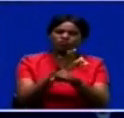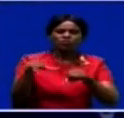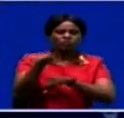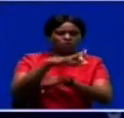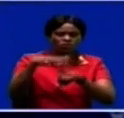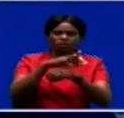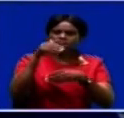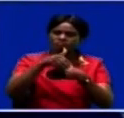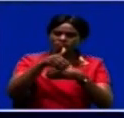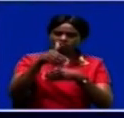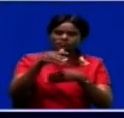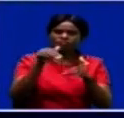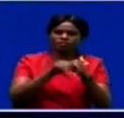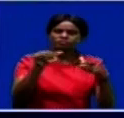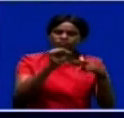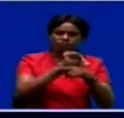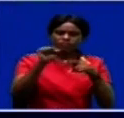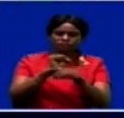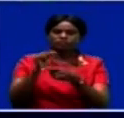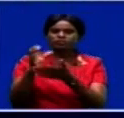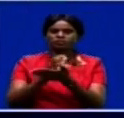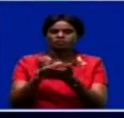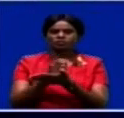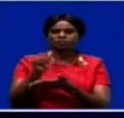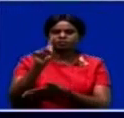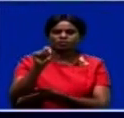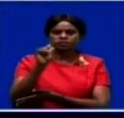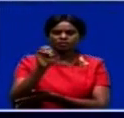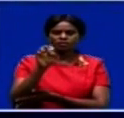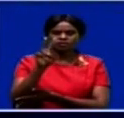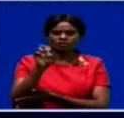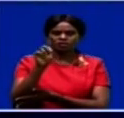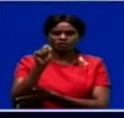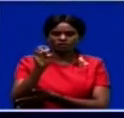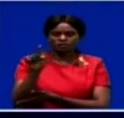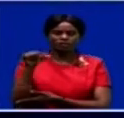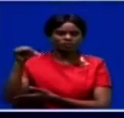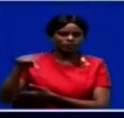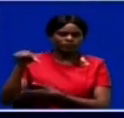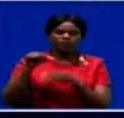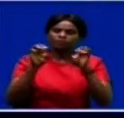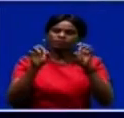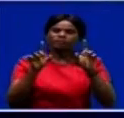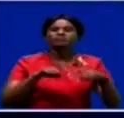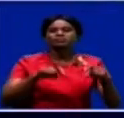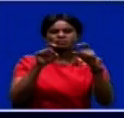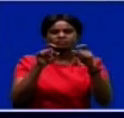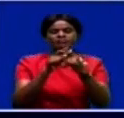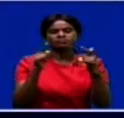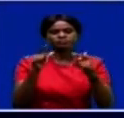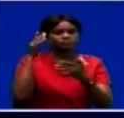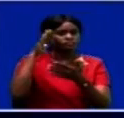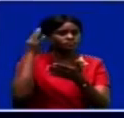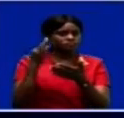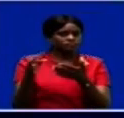vocational and entrepreneurs training TVET institutions, making the delivery of quality education a challenge. The